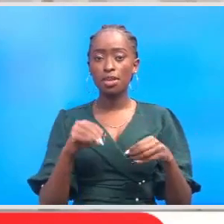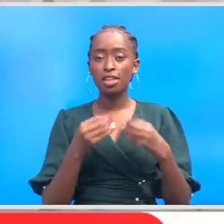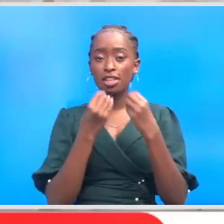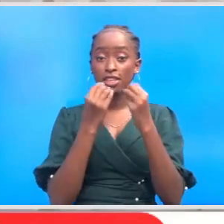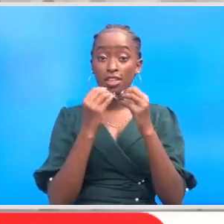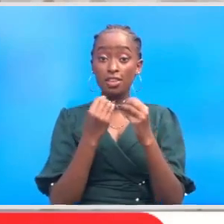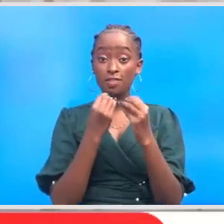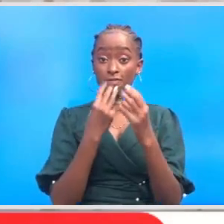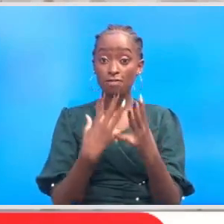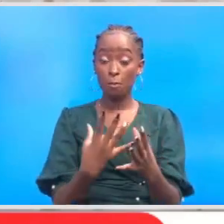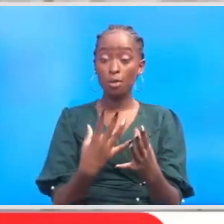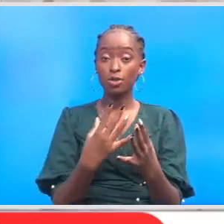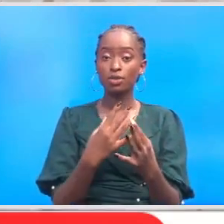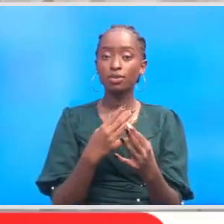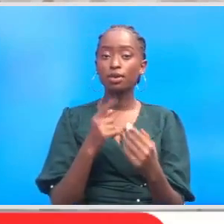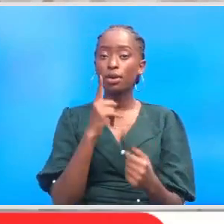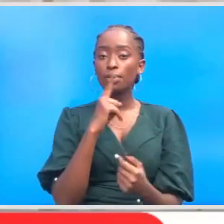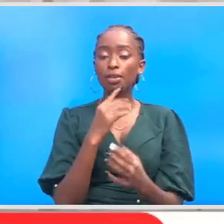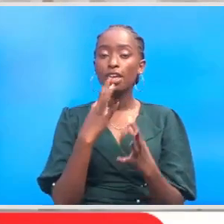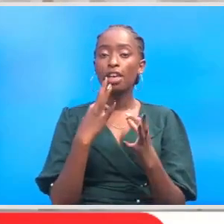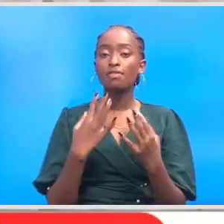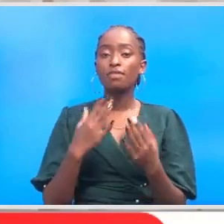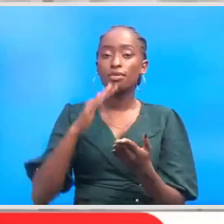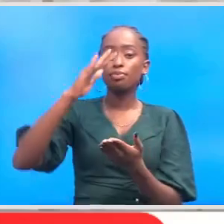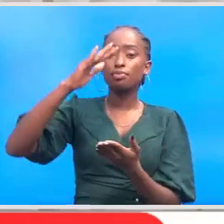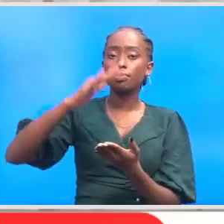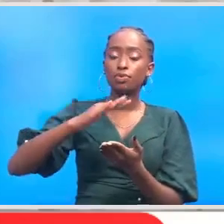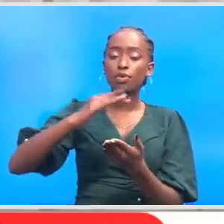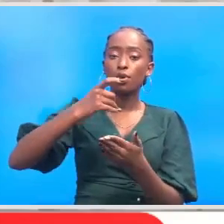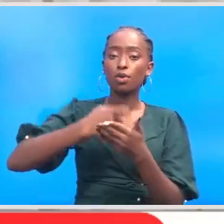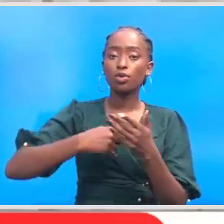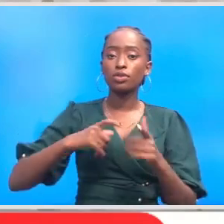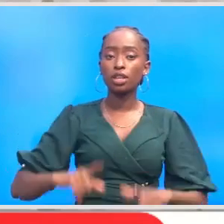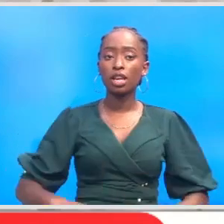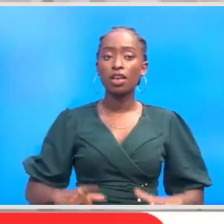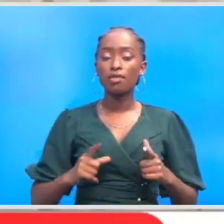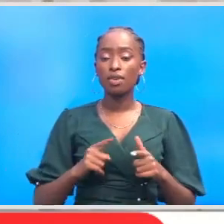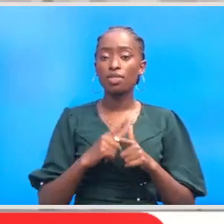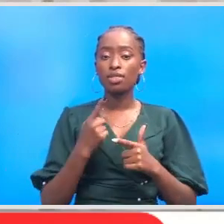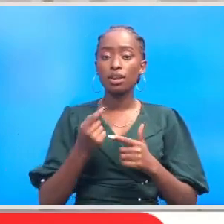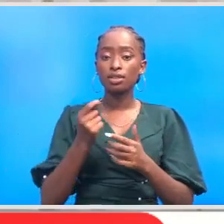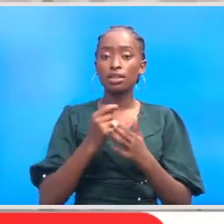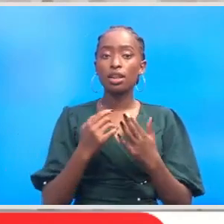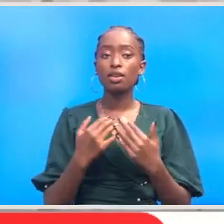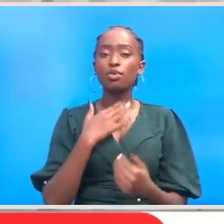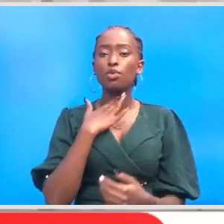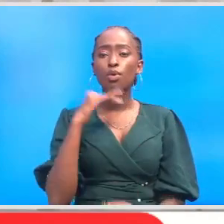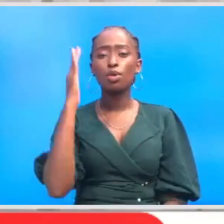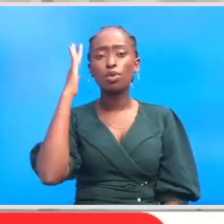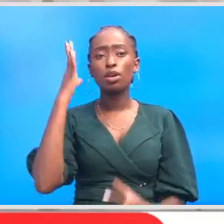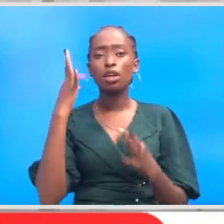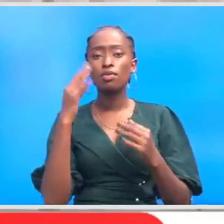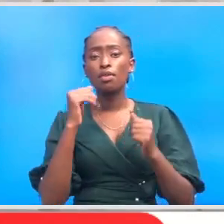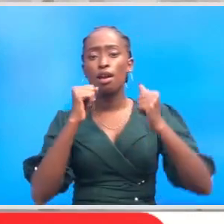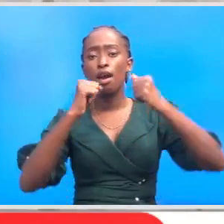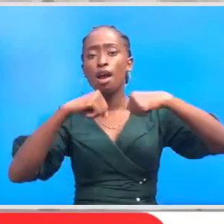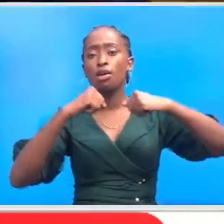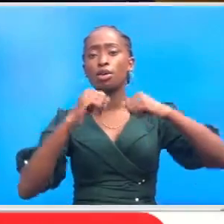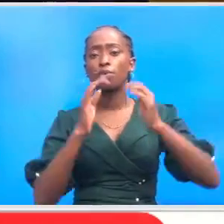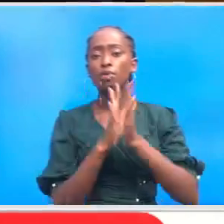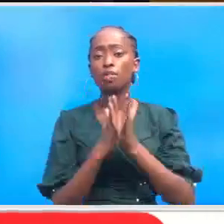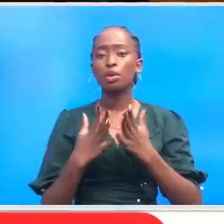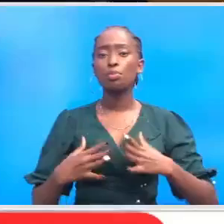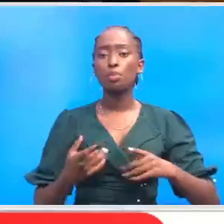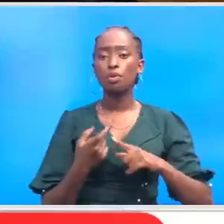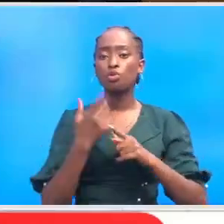kupunguza gharama ya maisha, musiweke sahihi. Nataka nijue kama unakubaliana na watu wa Western.